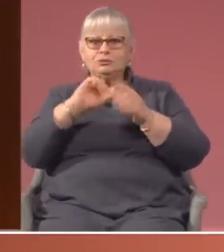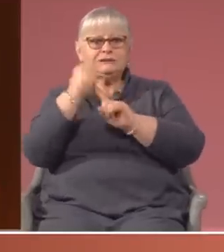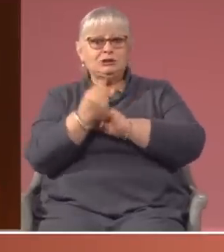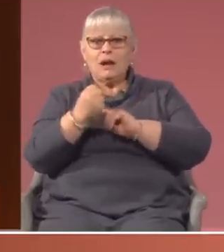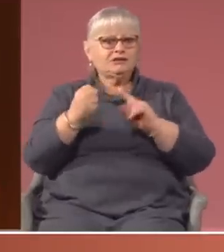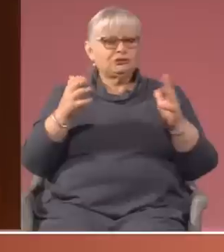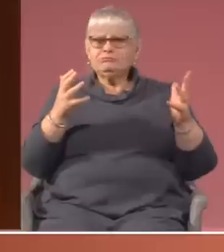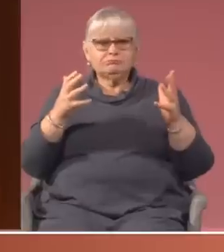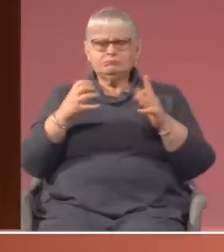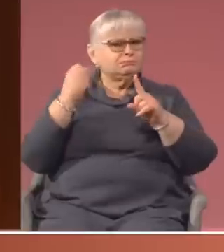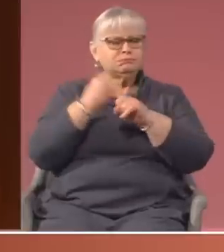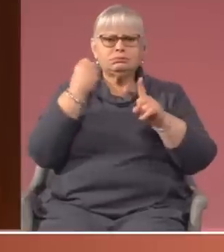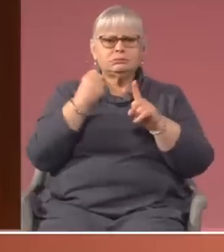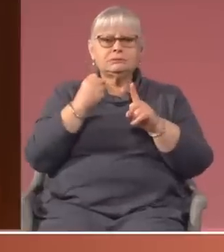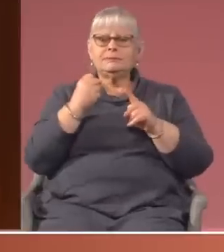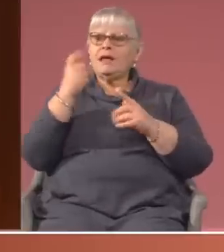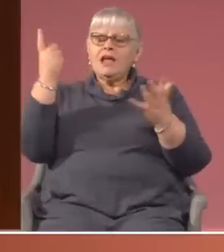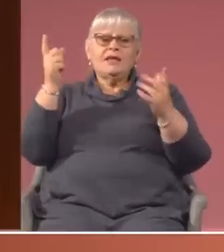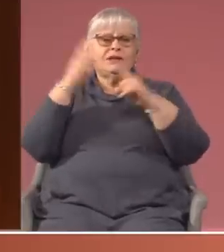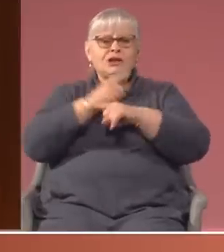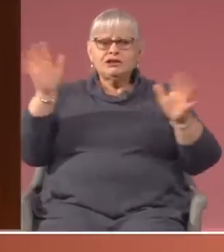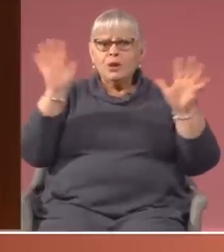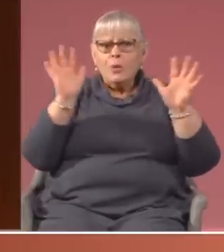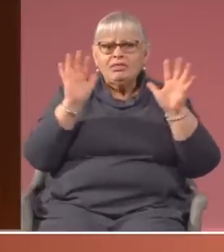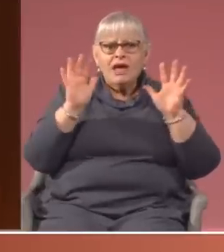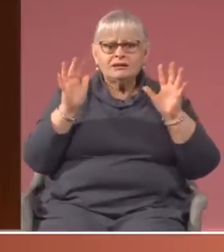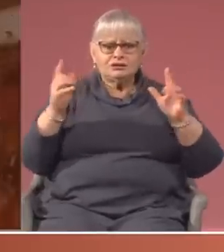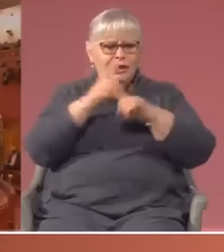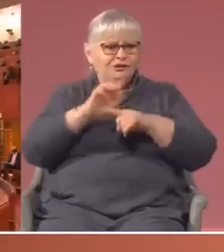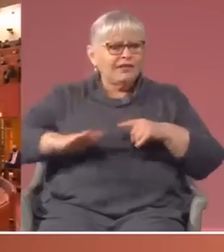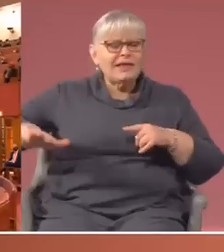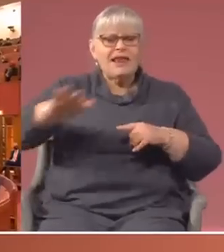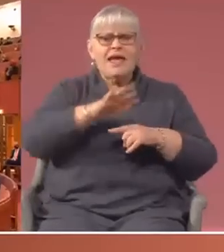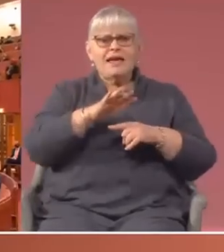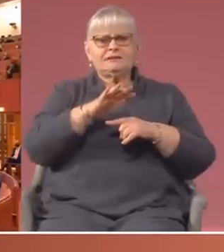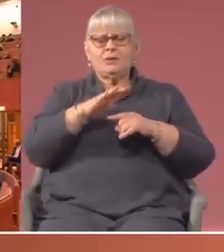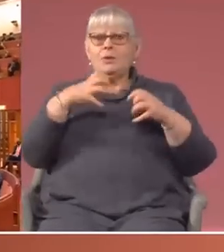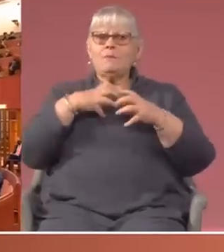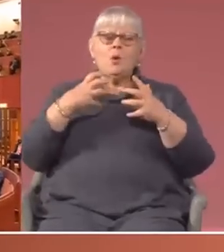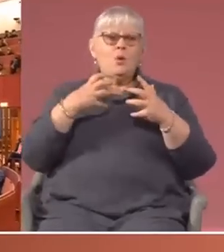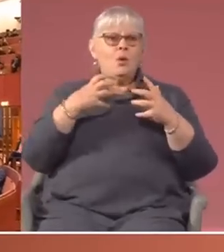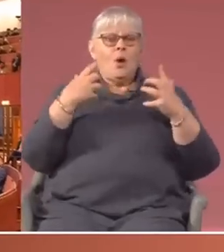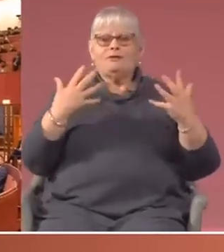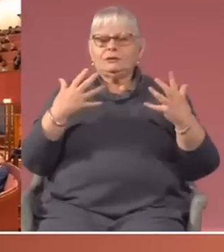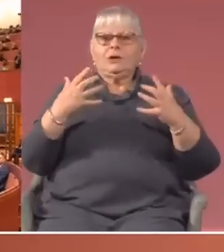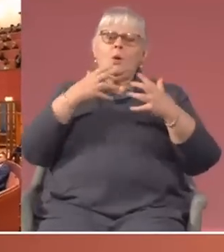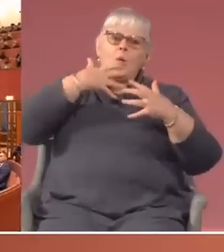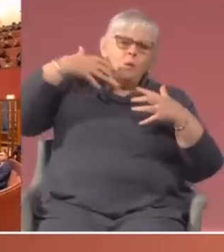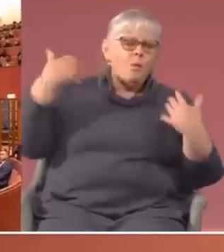The changing climate is changing our lands, making us more prone to extreme heat and